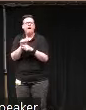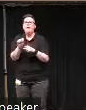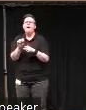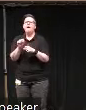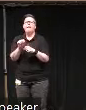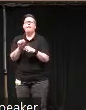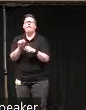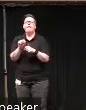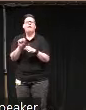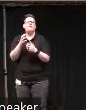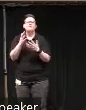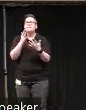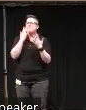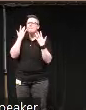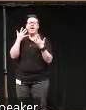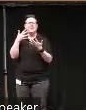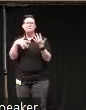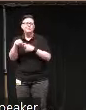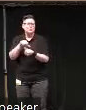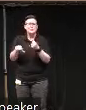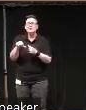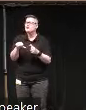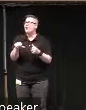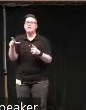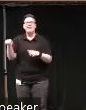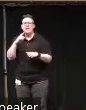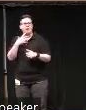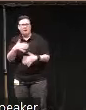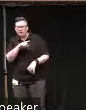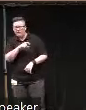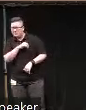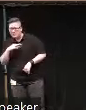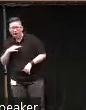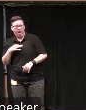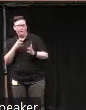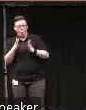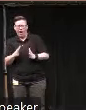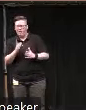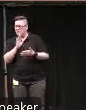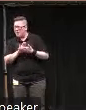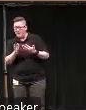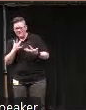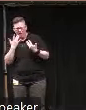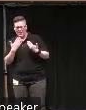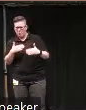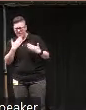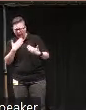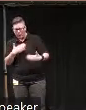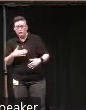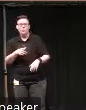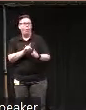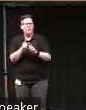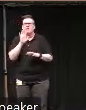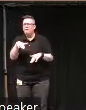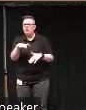the hospitality that our staff and organizers displayed, as well as wonderful content